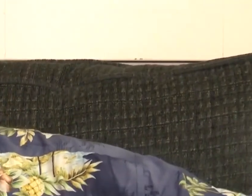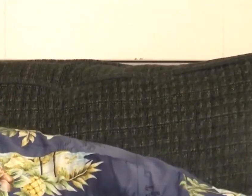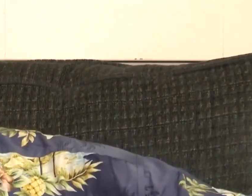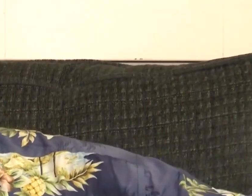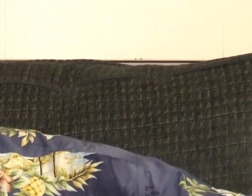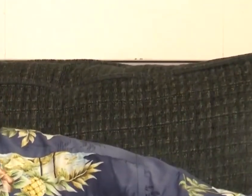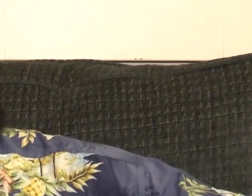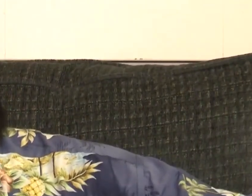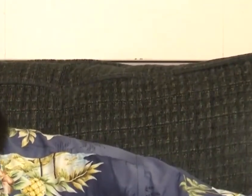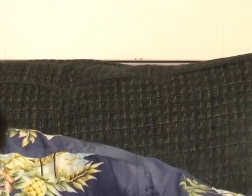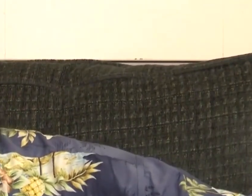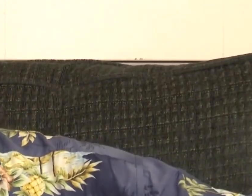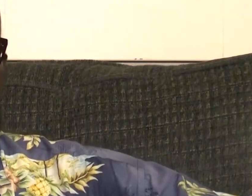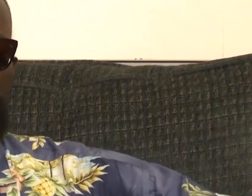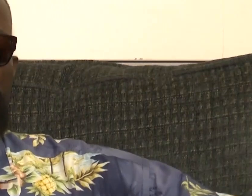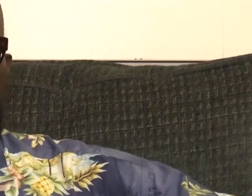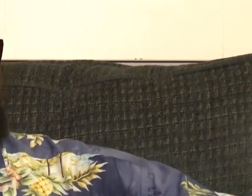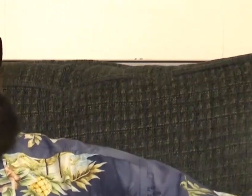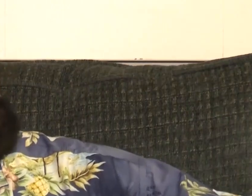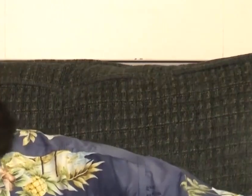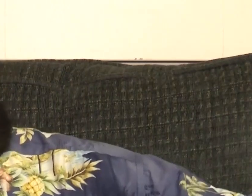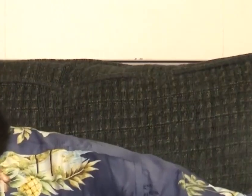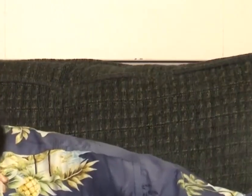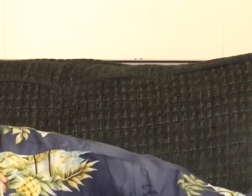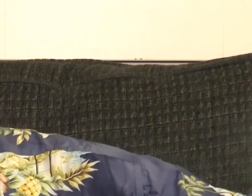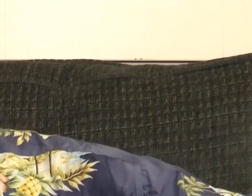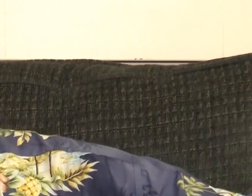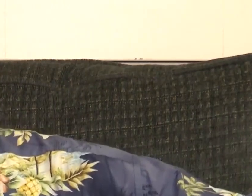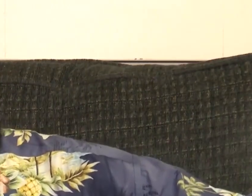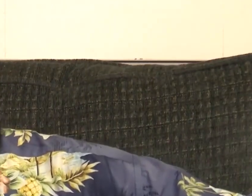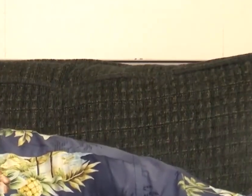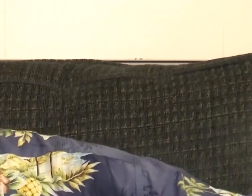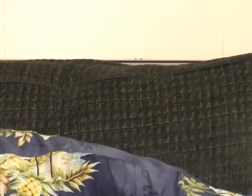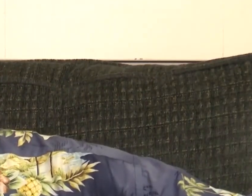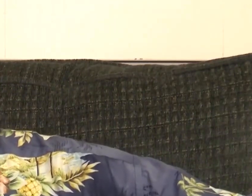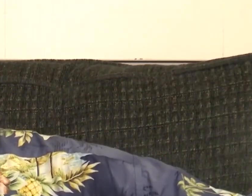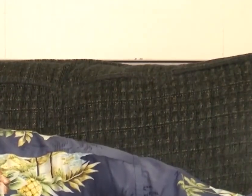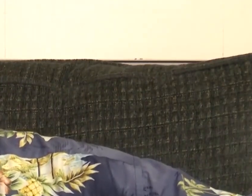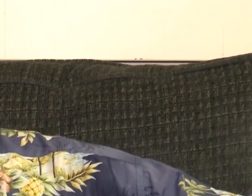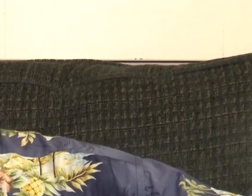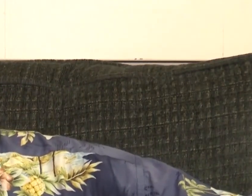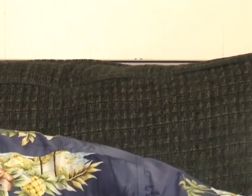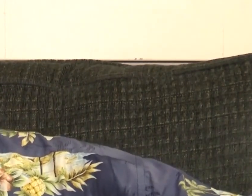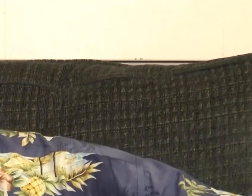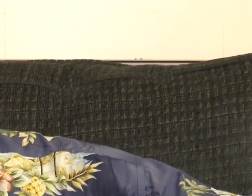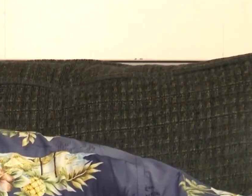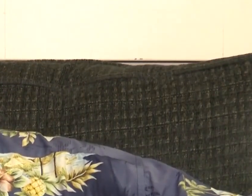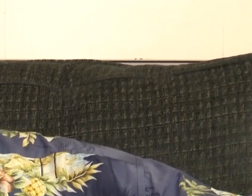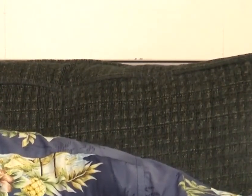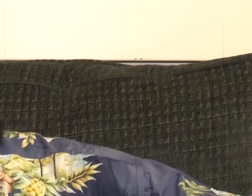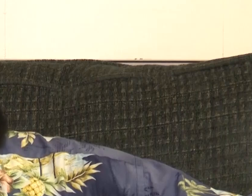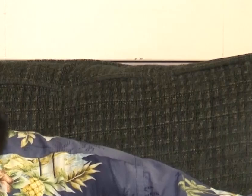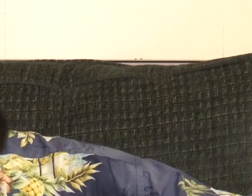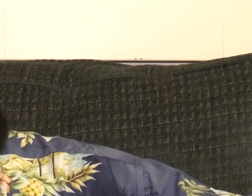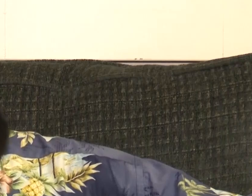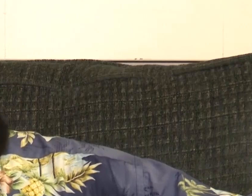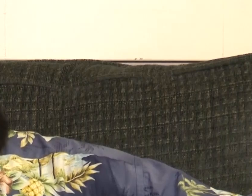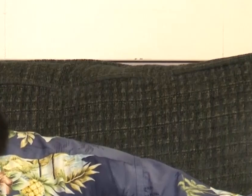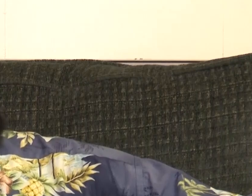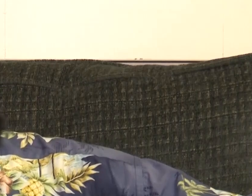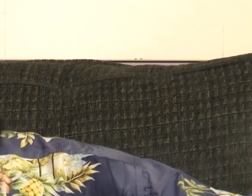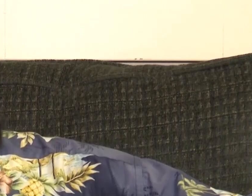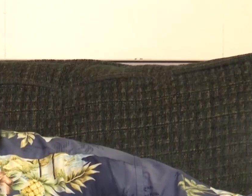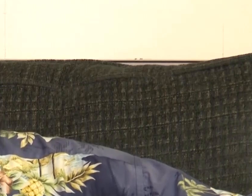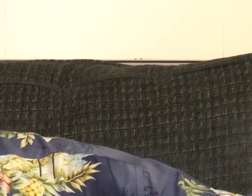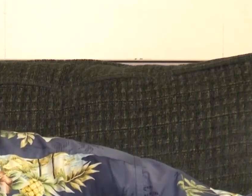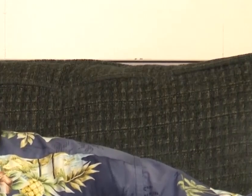I thirsty for this man. He is not a confident champion. He is not confident that he can